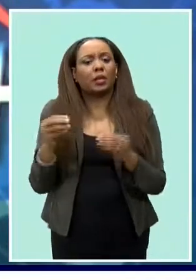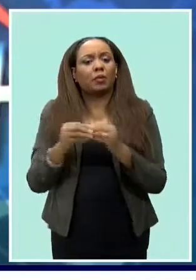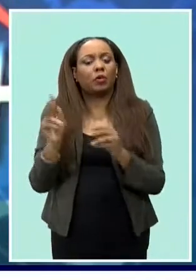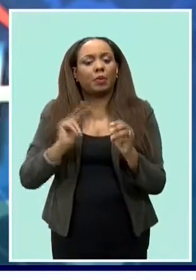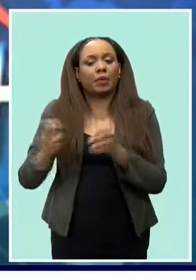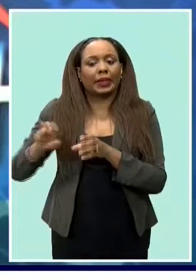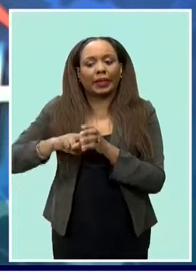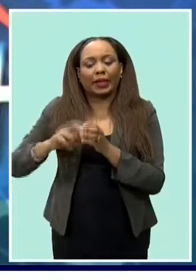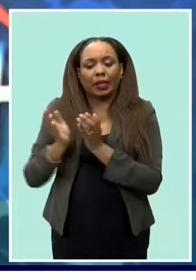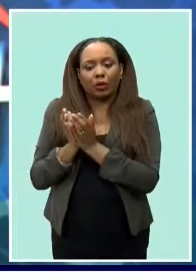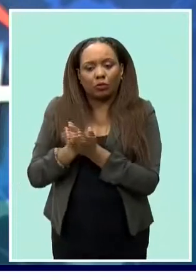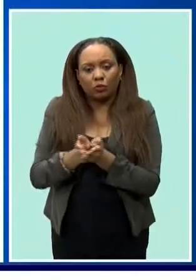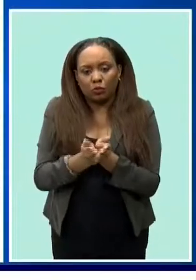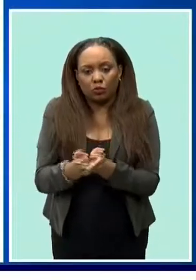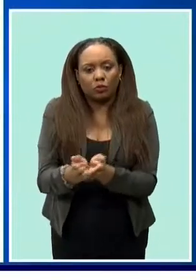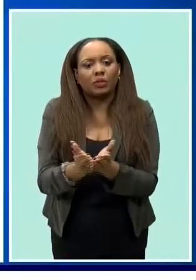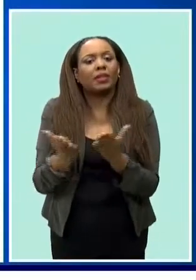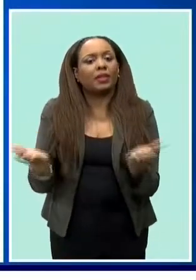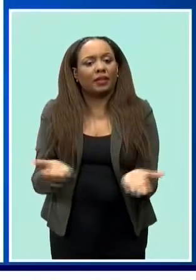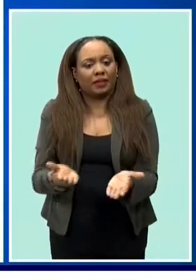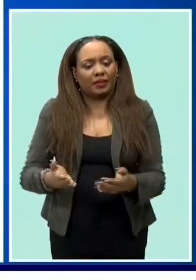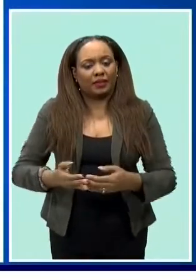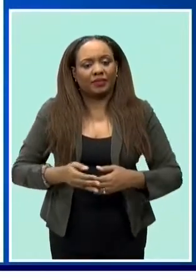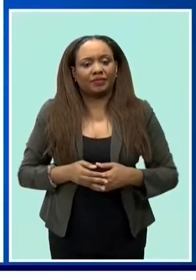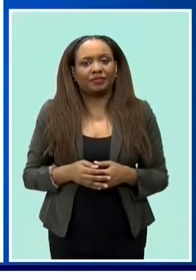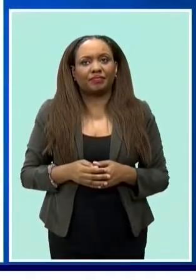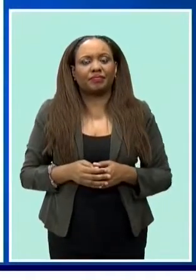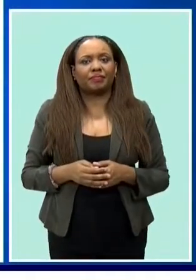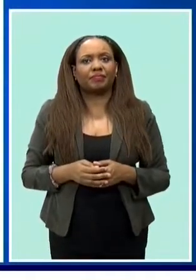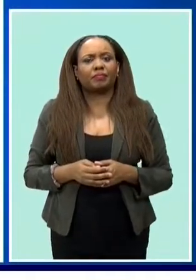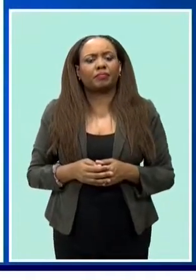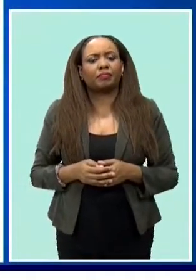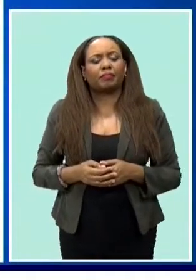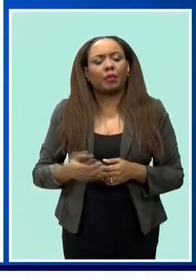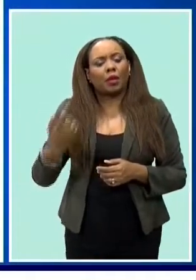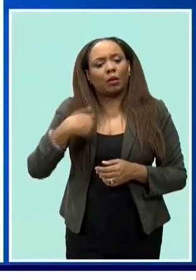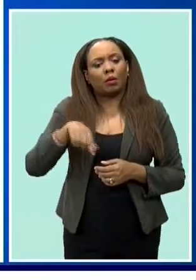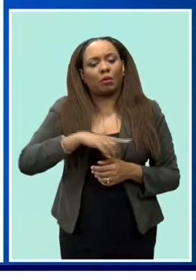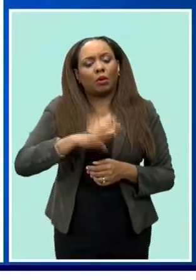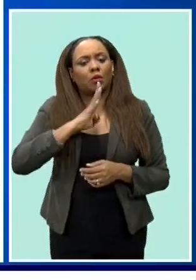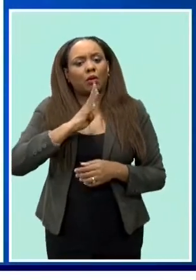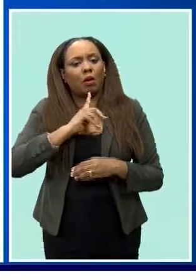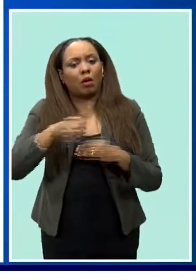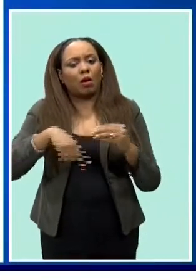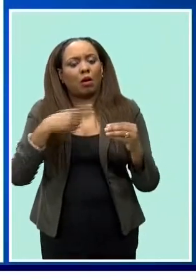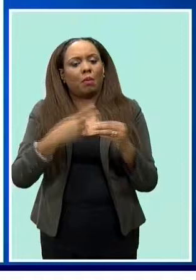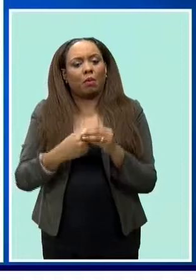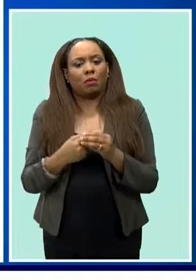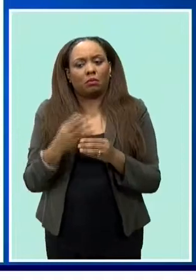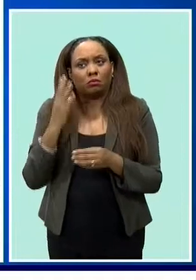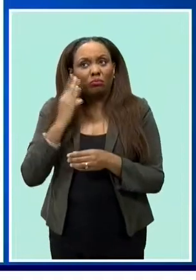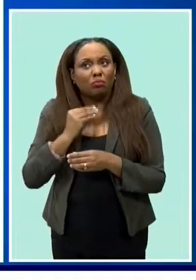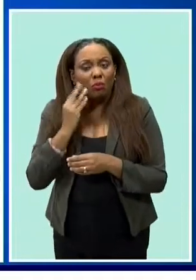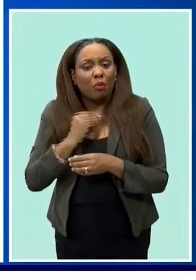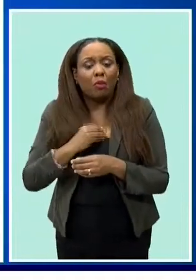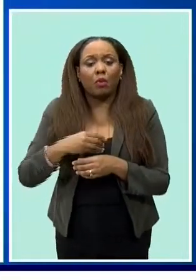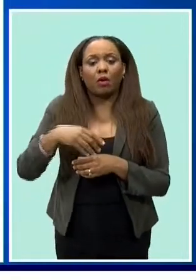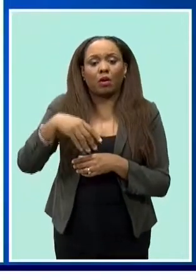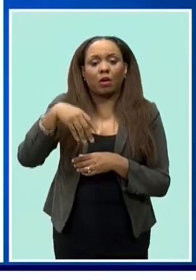tourism. It spoke, as I said earlier, in terms of the need to enhance the port experience at the Barbados